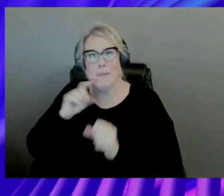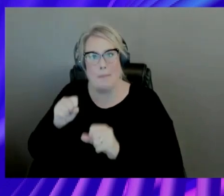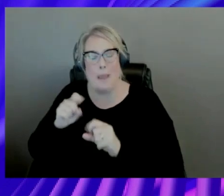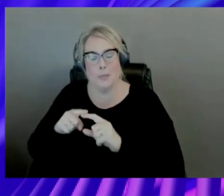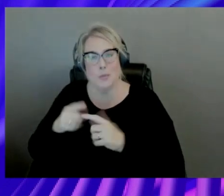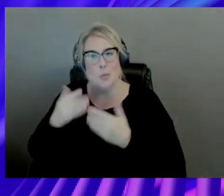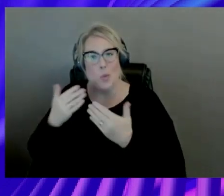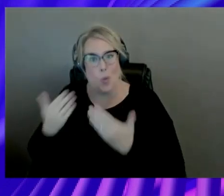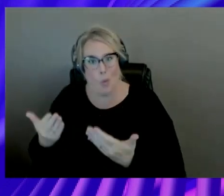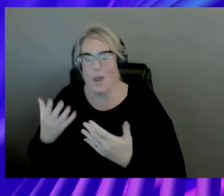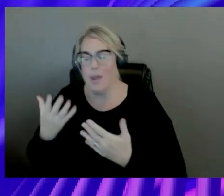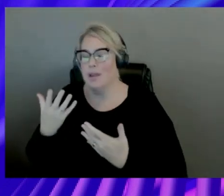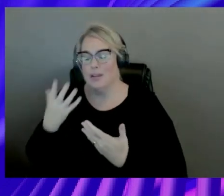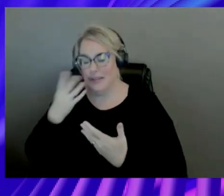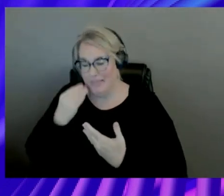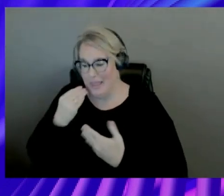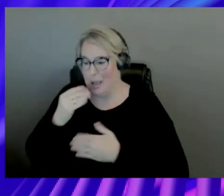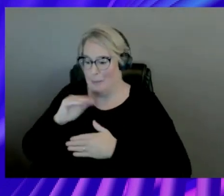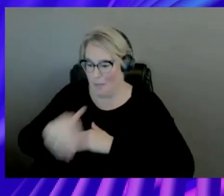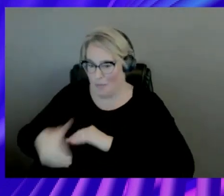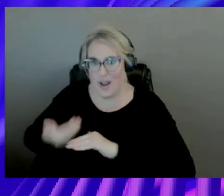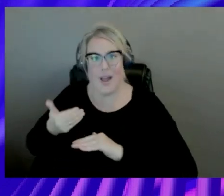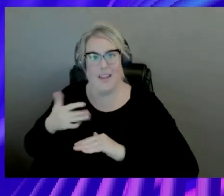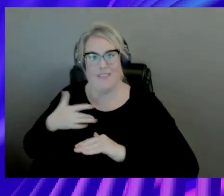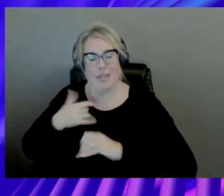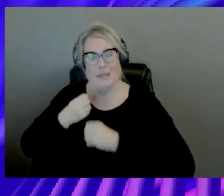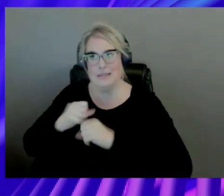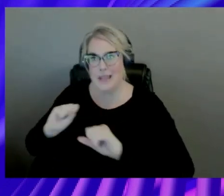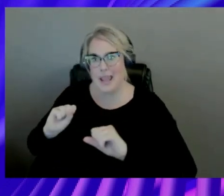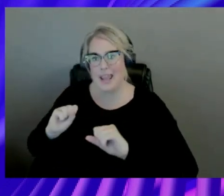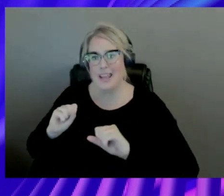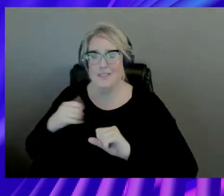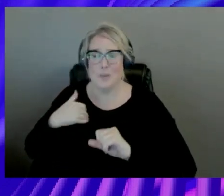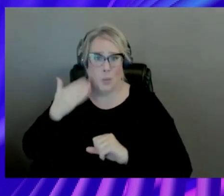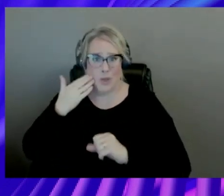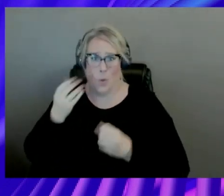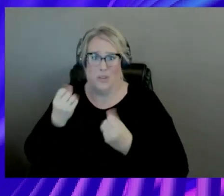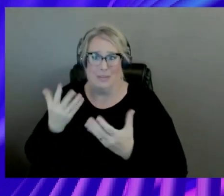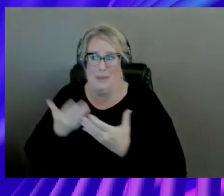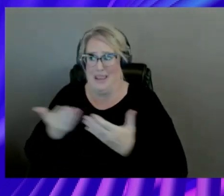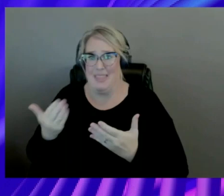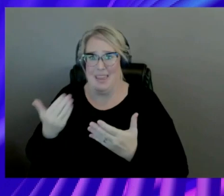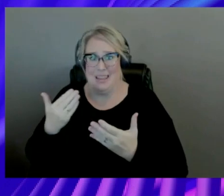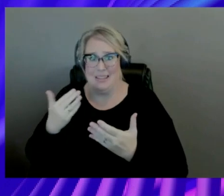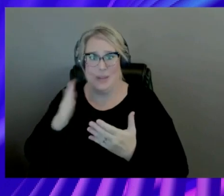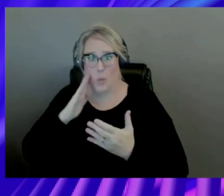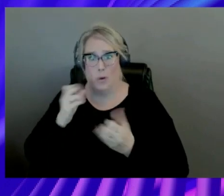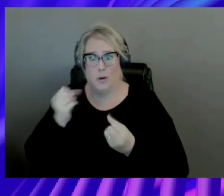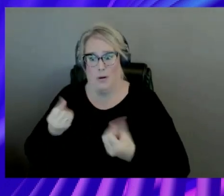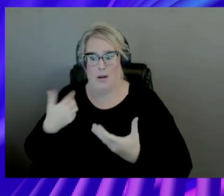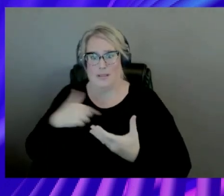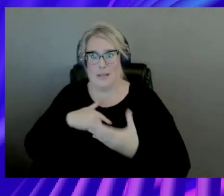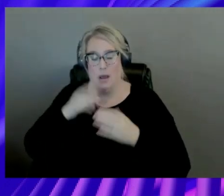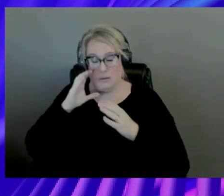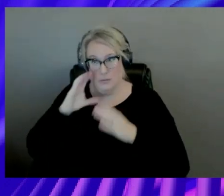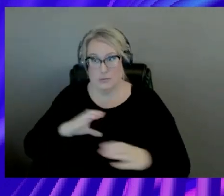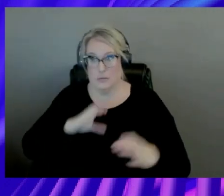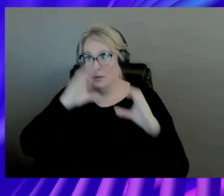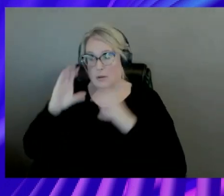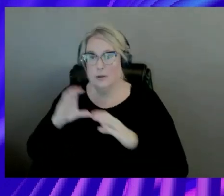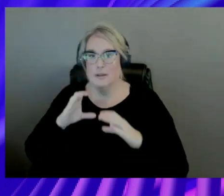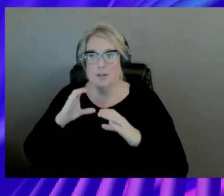that work in security, there's a lot of stuff that keeps us up at night. That could be a 30-minute talk on its own of just listing bullet